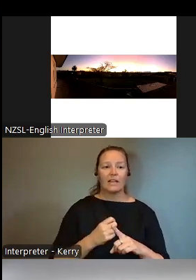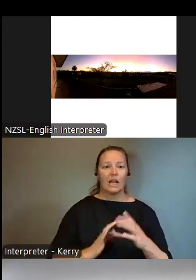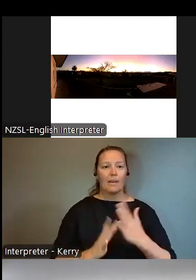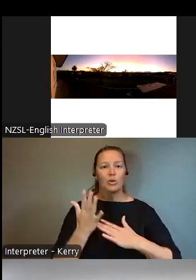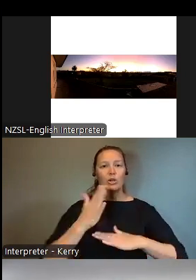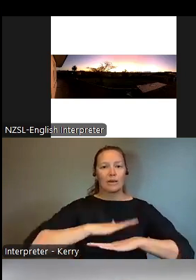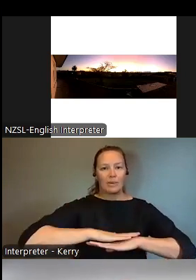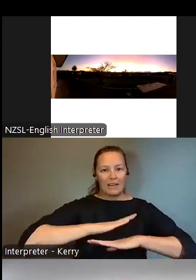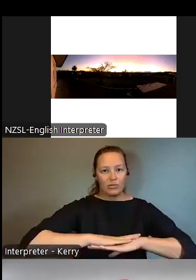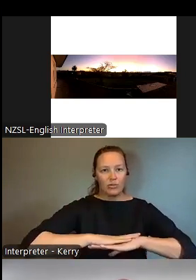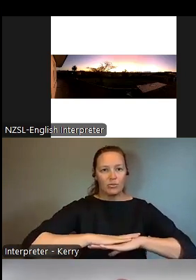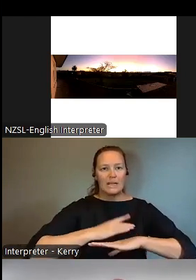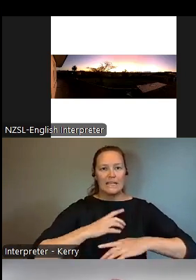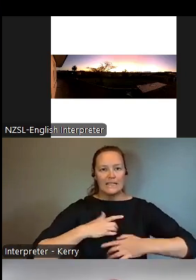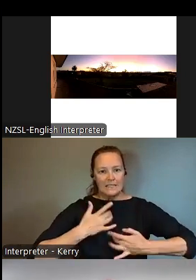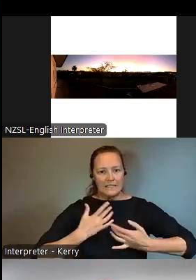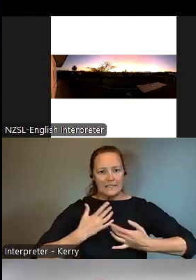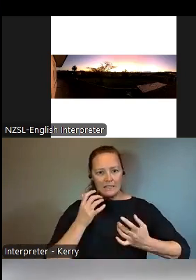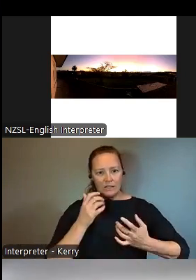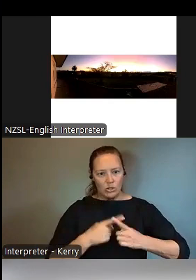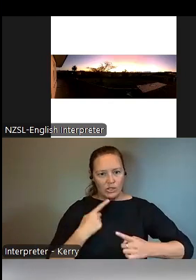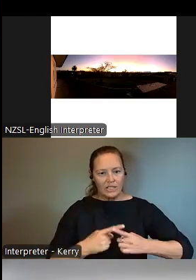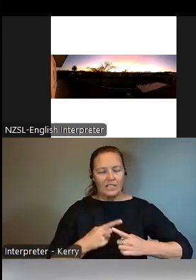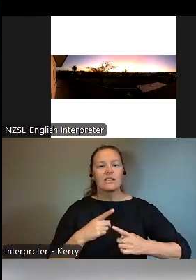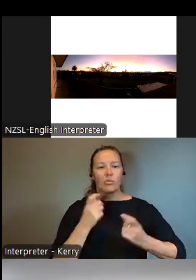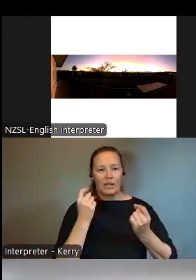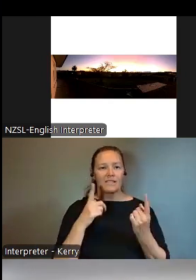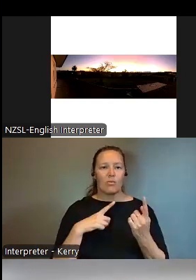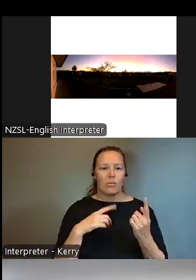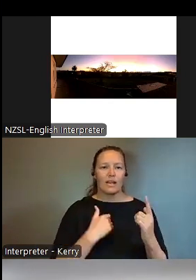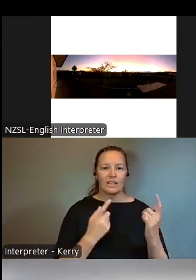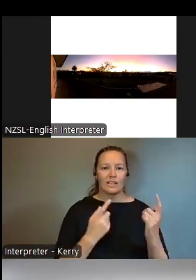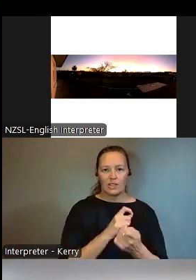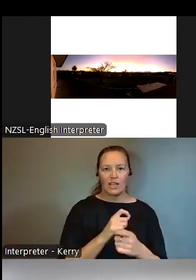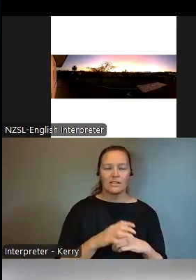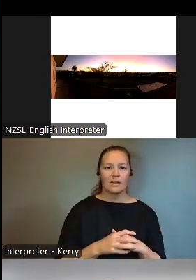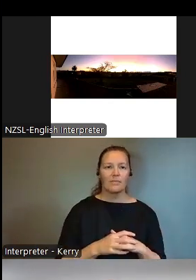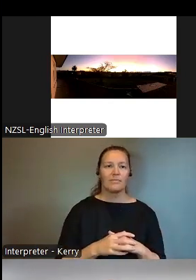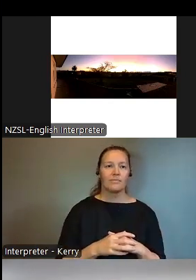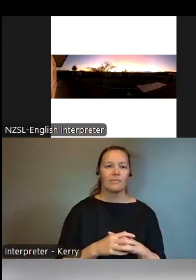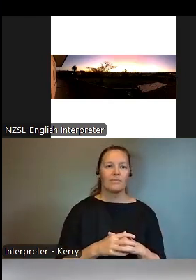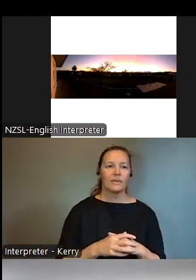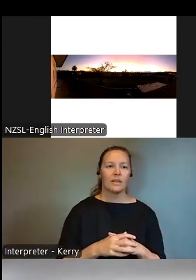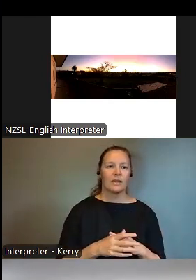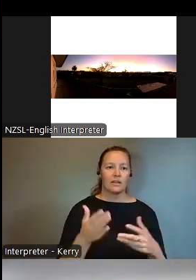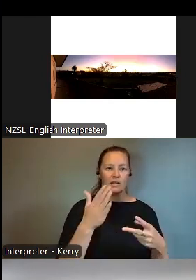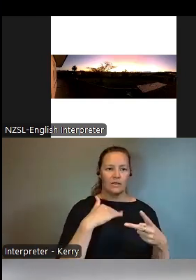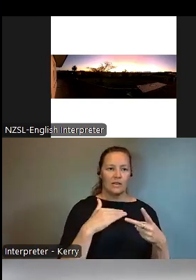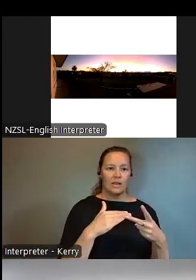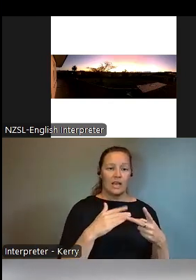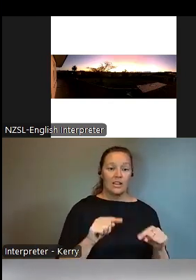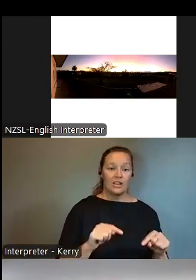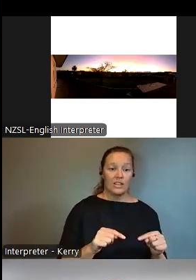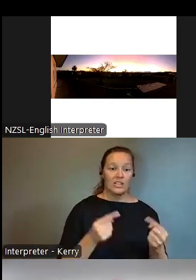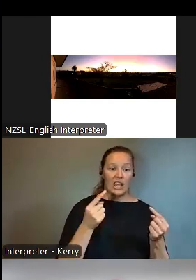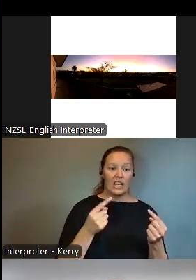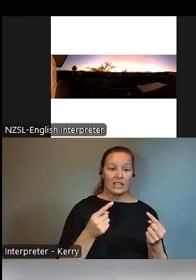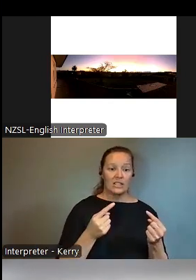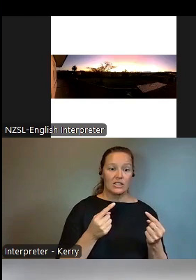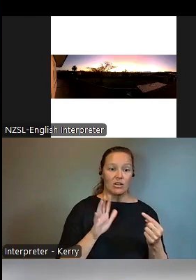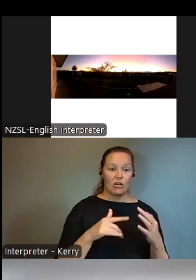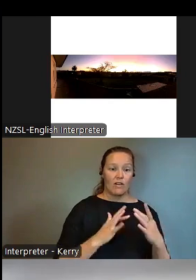of urgency, then we understand why we need to change. We balance that challenge with the